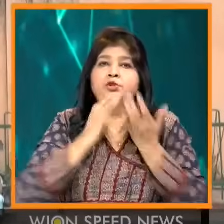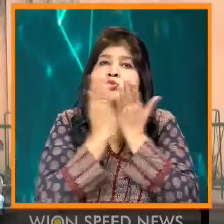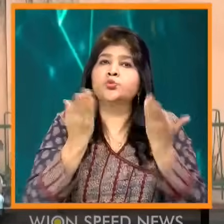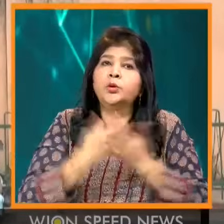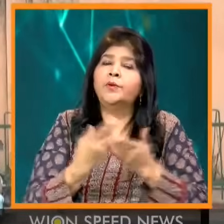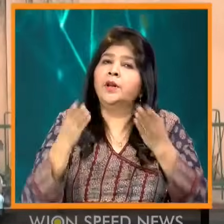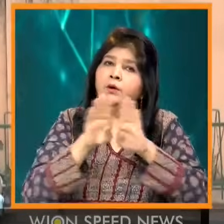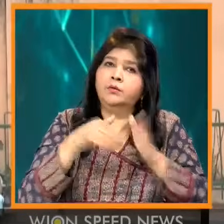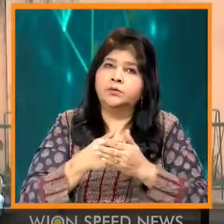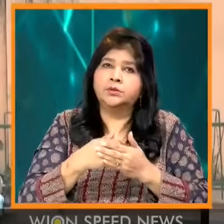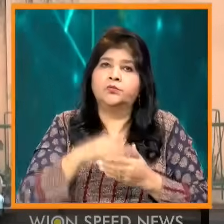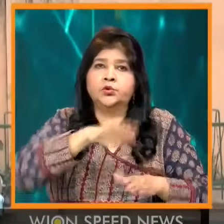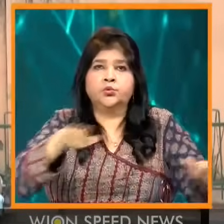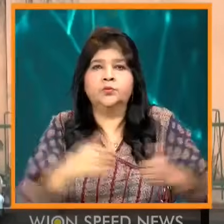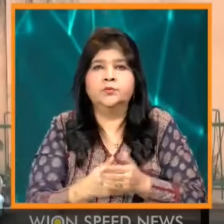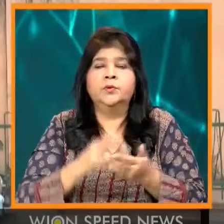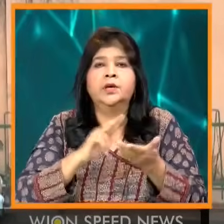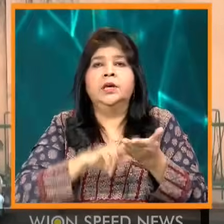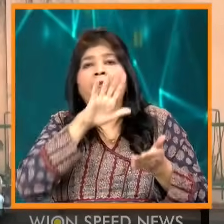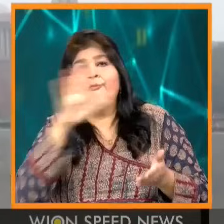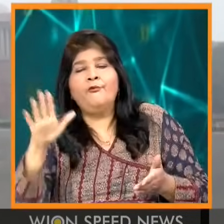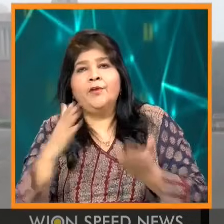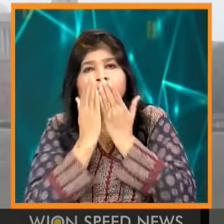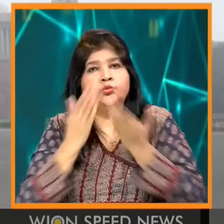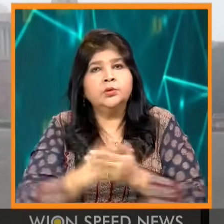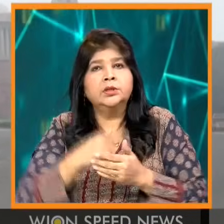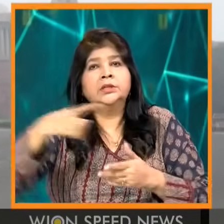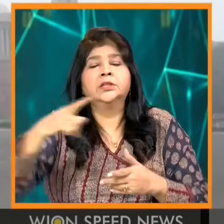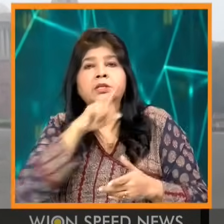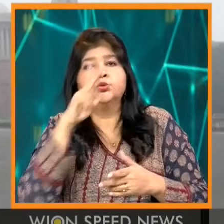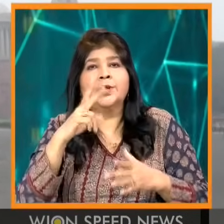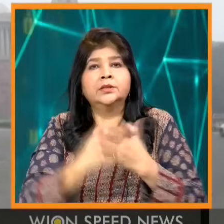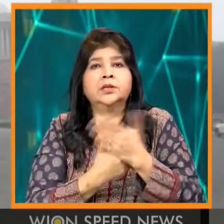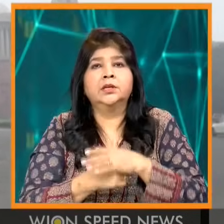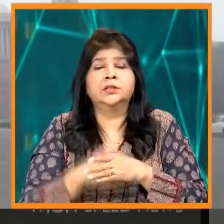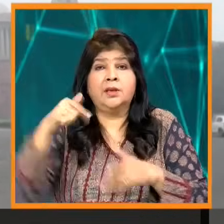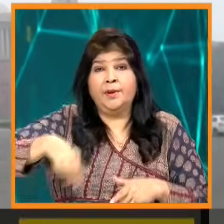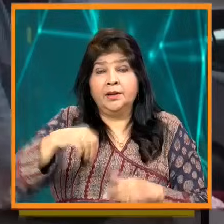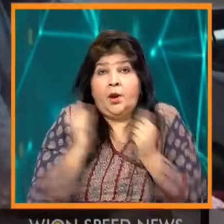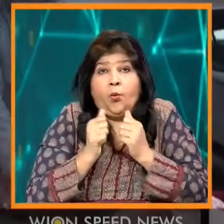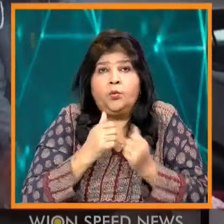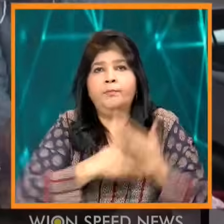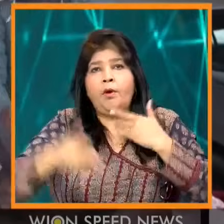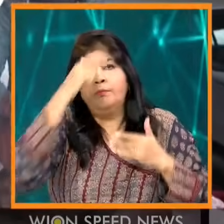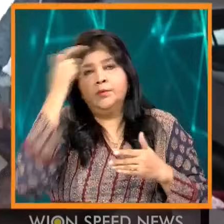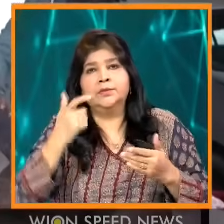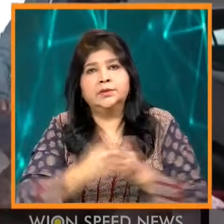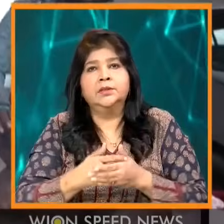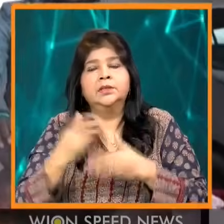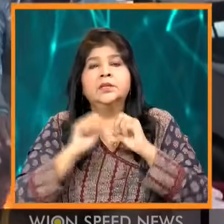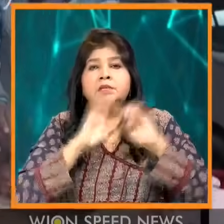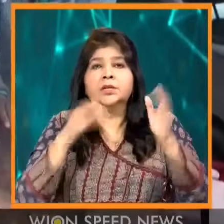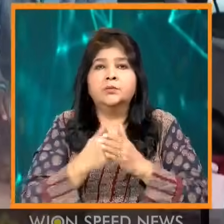will remain closed for students from nursery to class 5th until January 12th due to prevailing cold weather conditions. Now, this